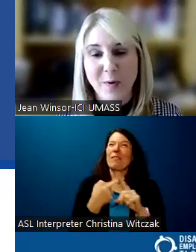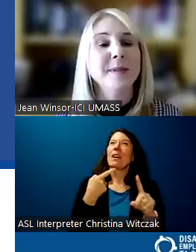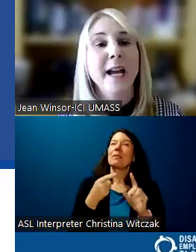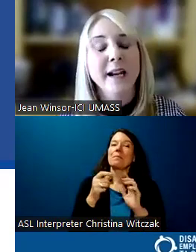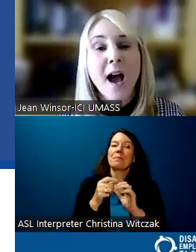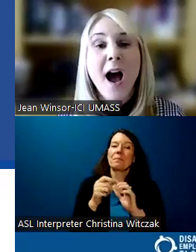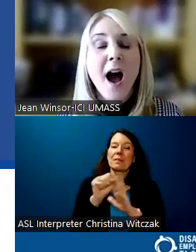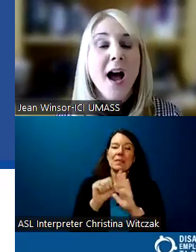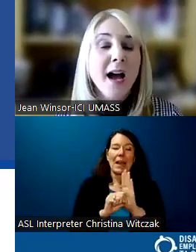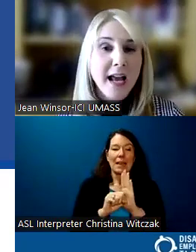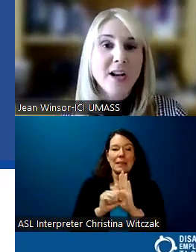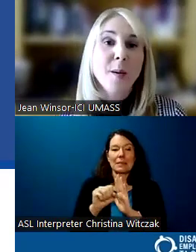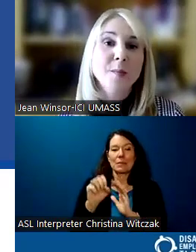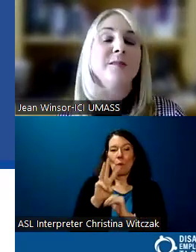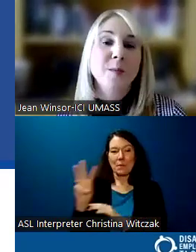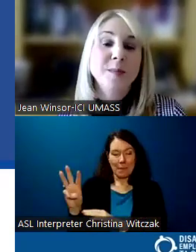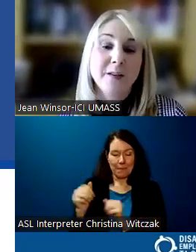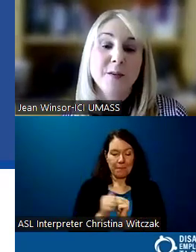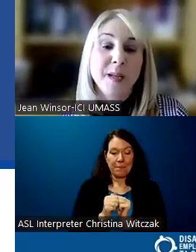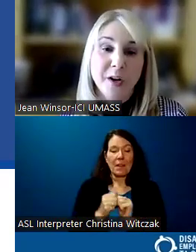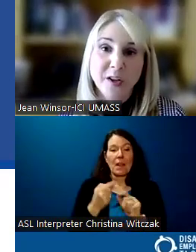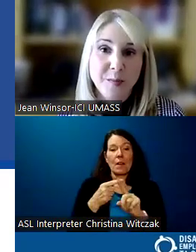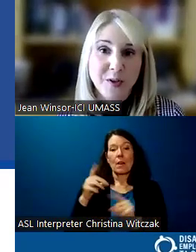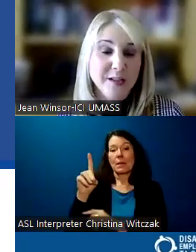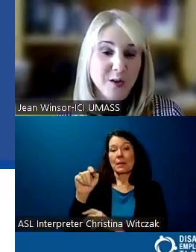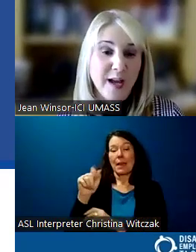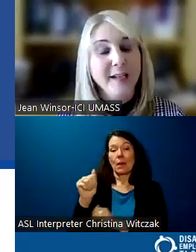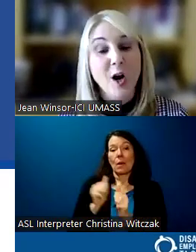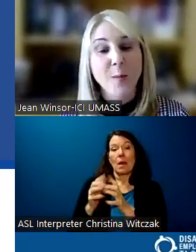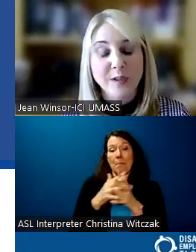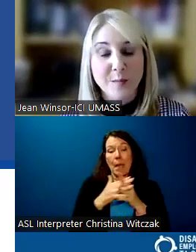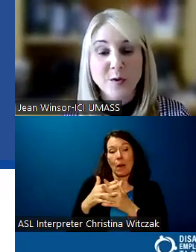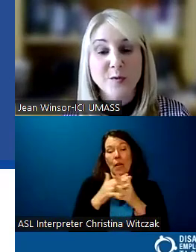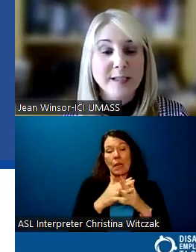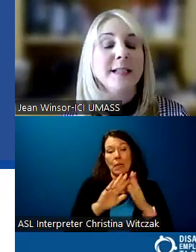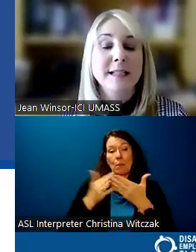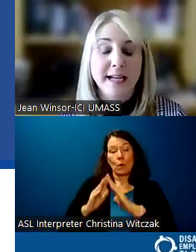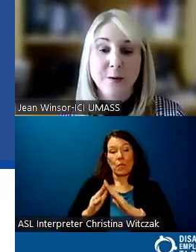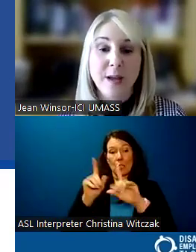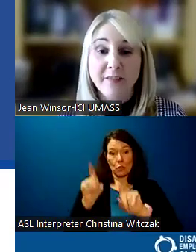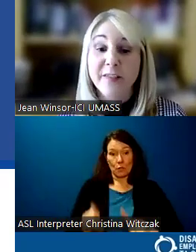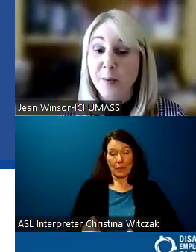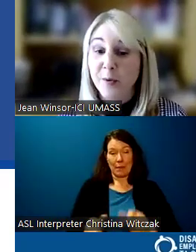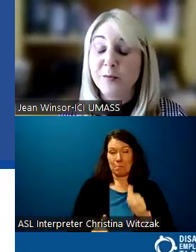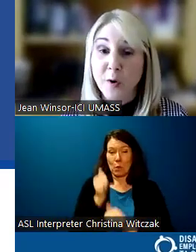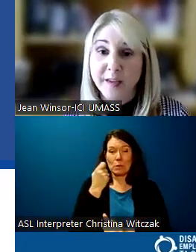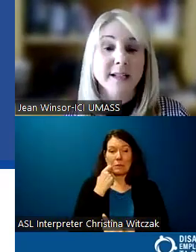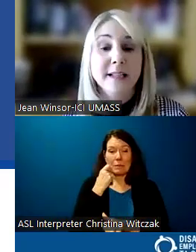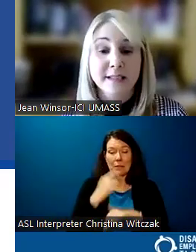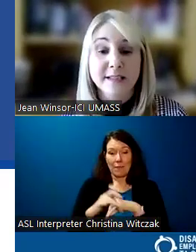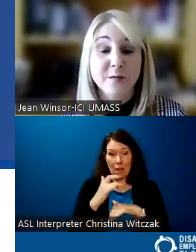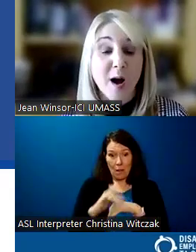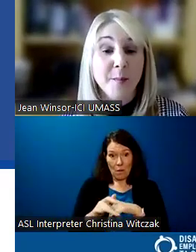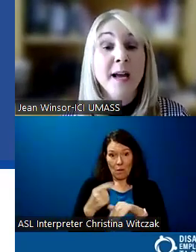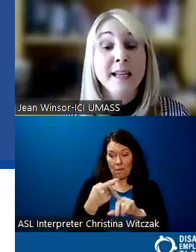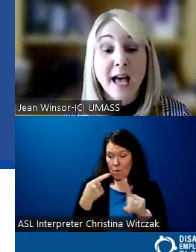data website. It comes from data from the American Community Survey, and the most recent data that we have available for this